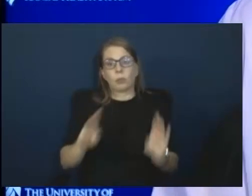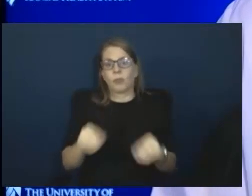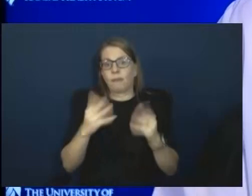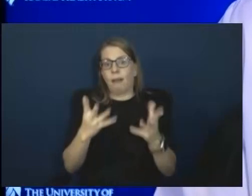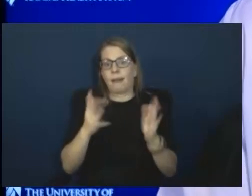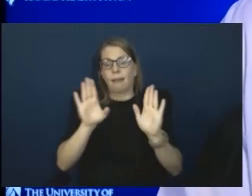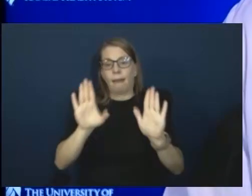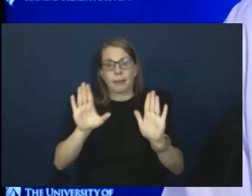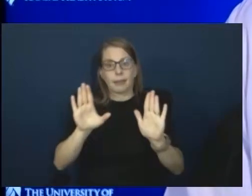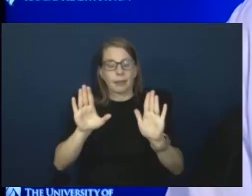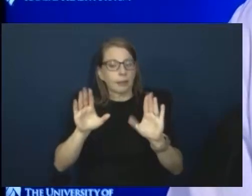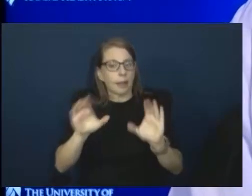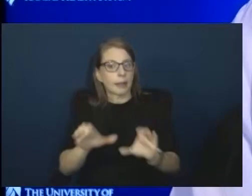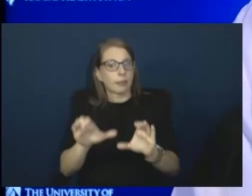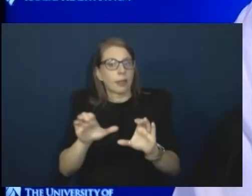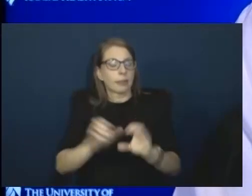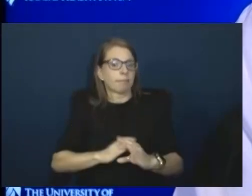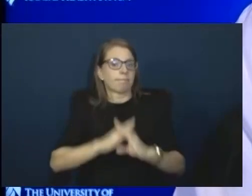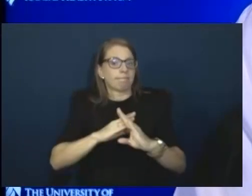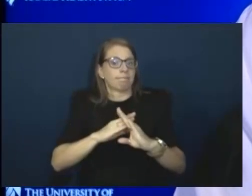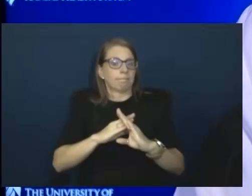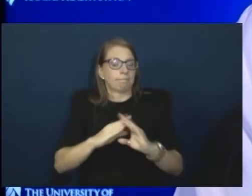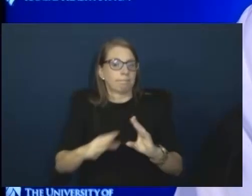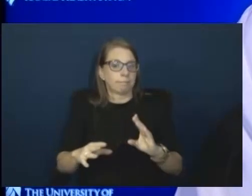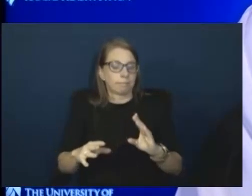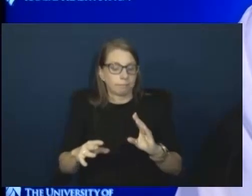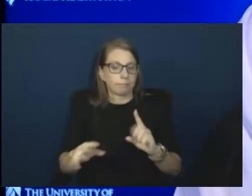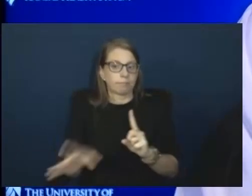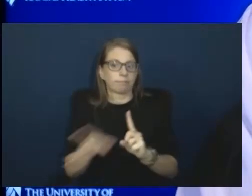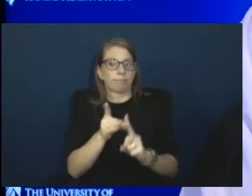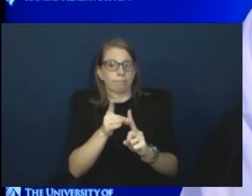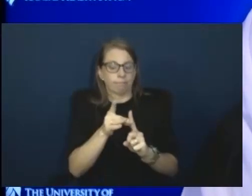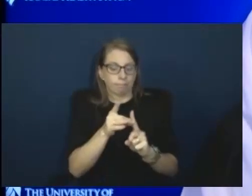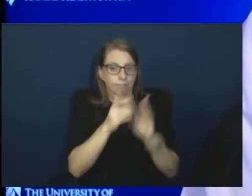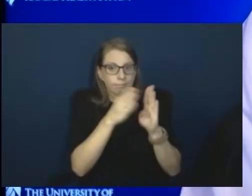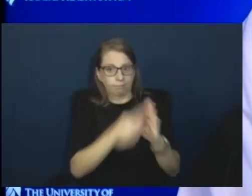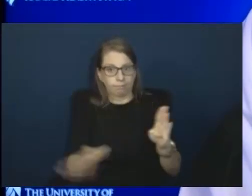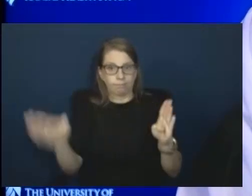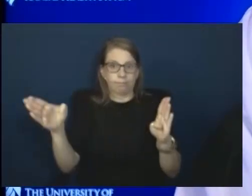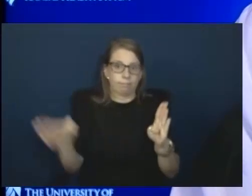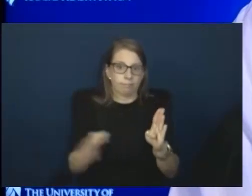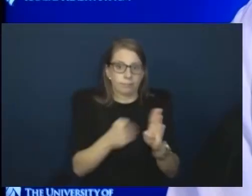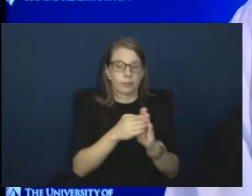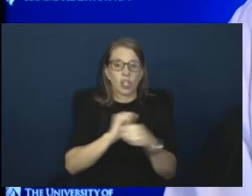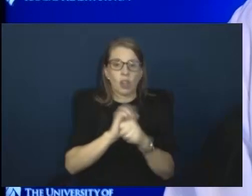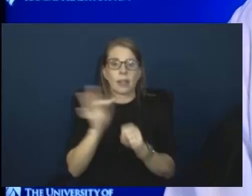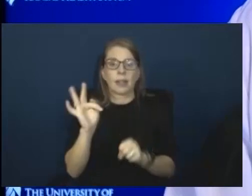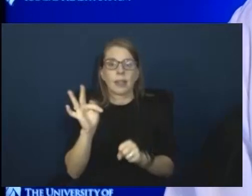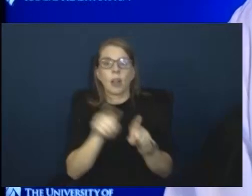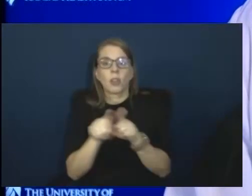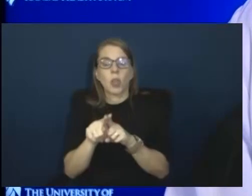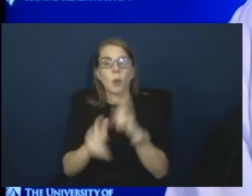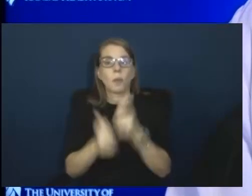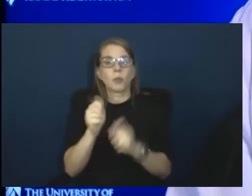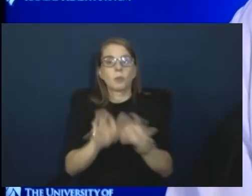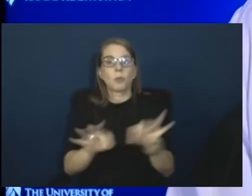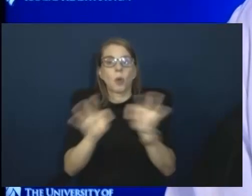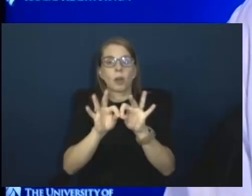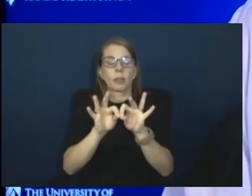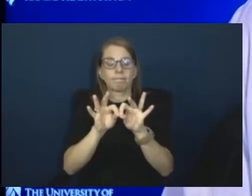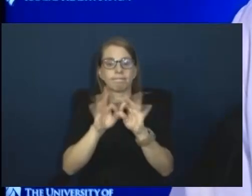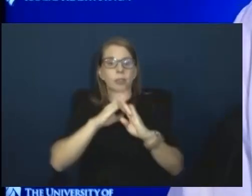activity against protecting against that whole spectrum of COVID-19, but mostly important for protecting against